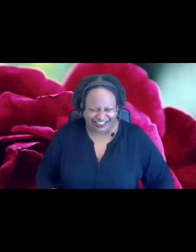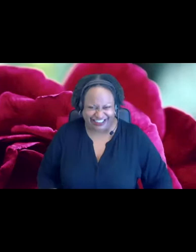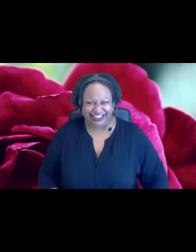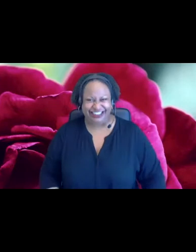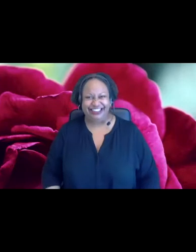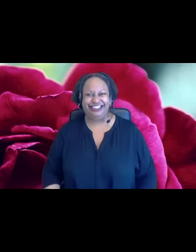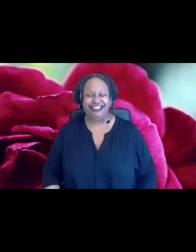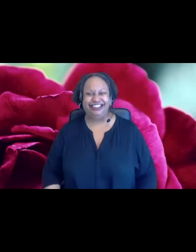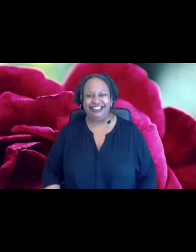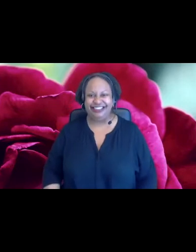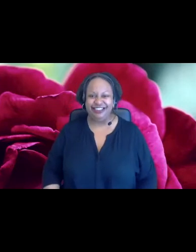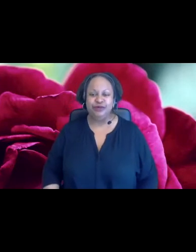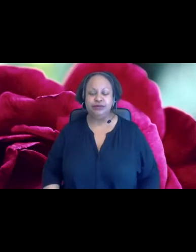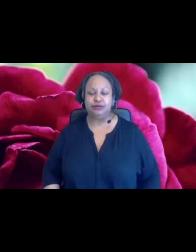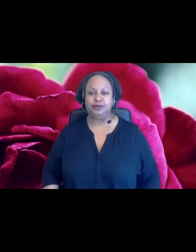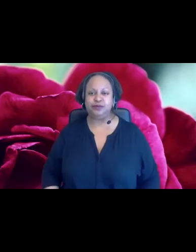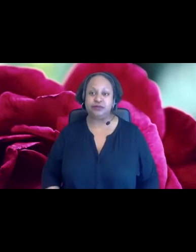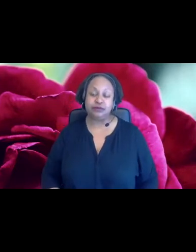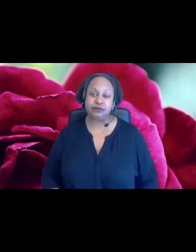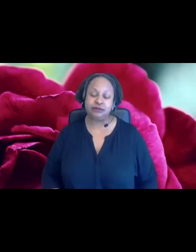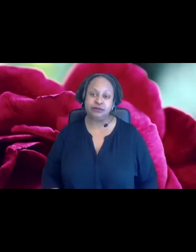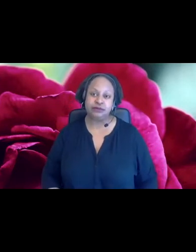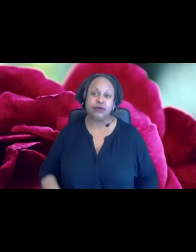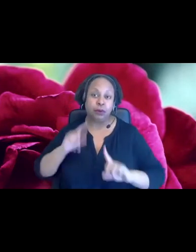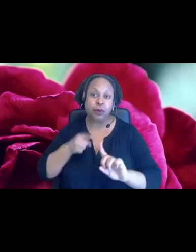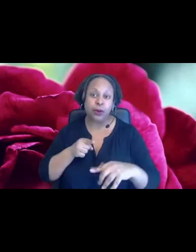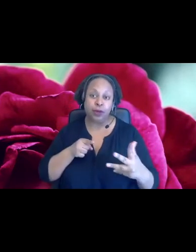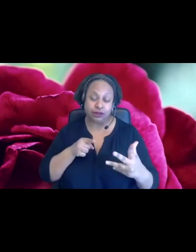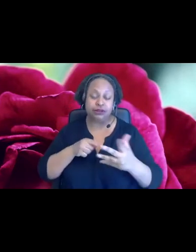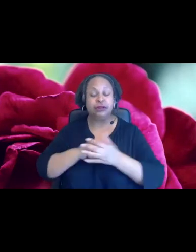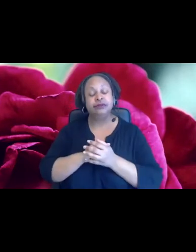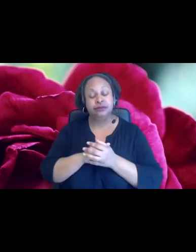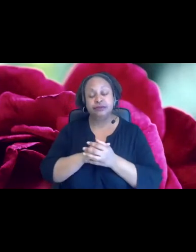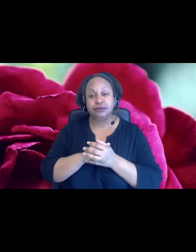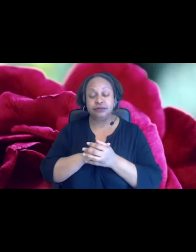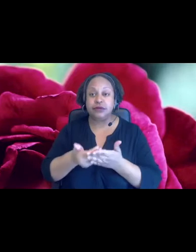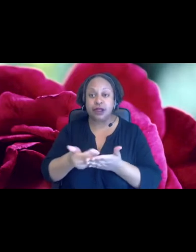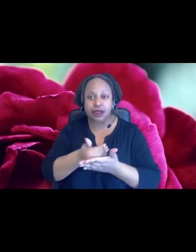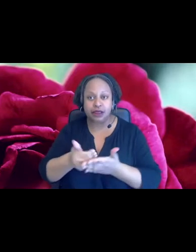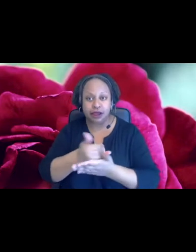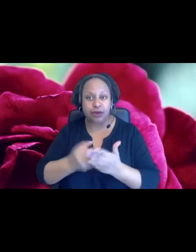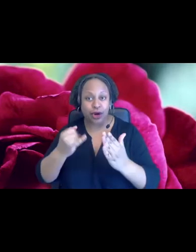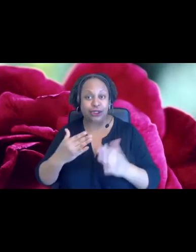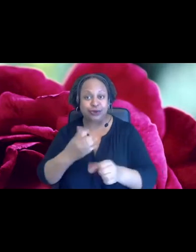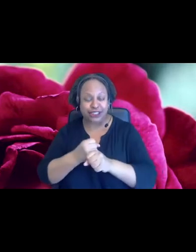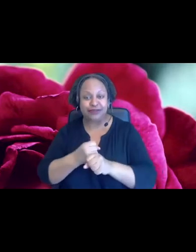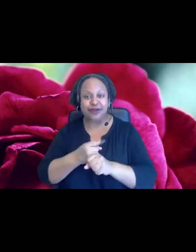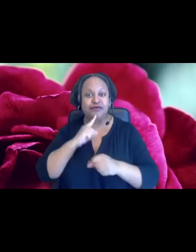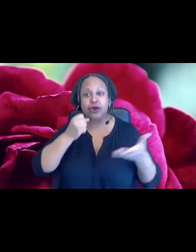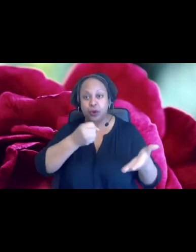So the short of it is income that artists receive in the form of